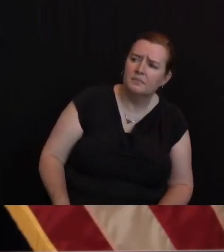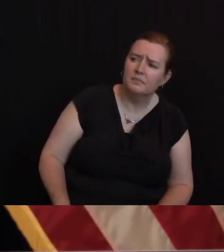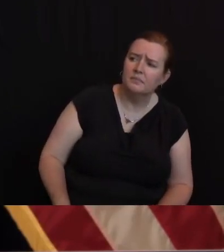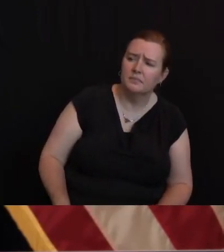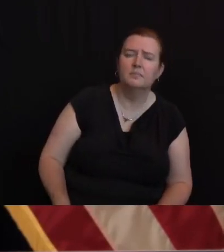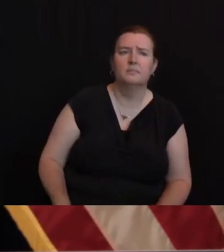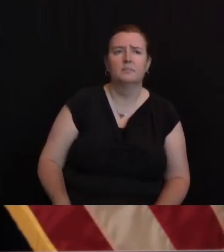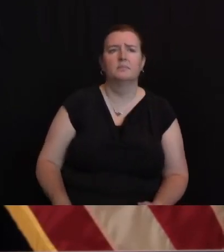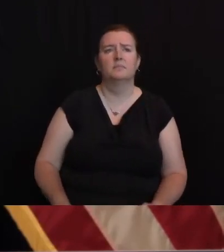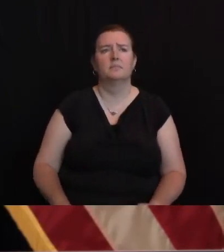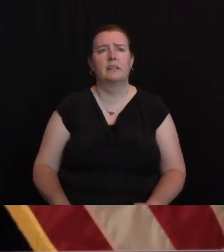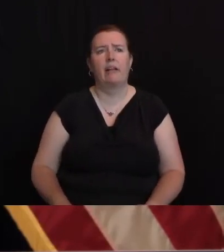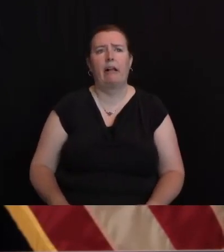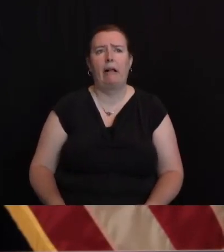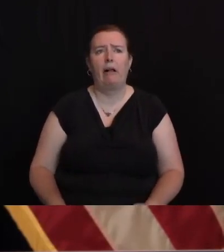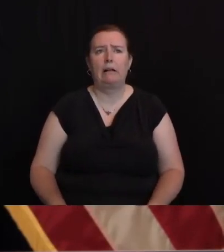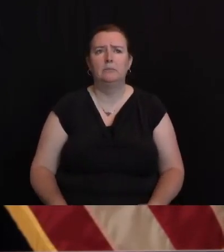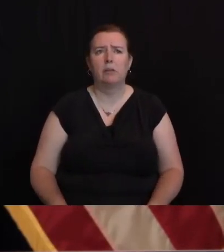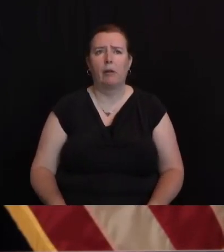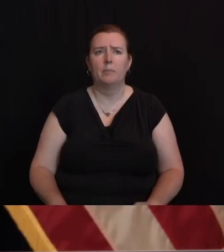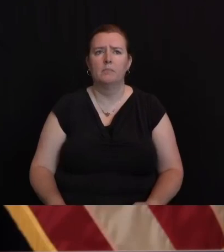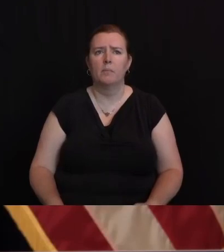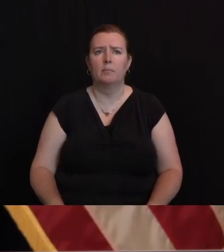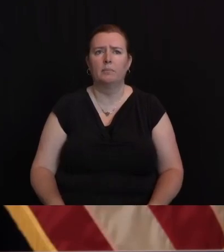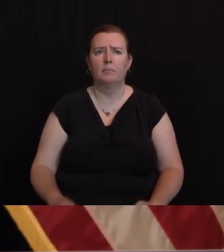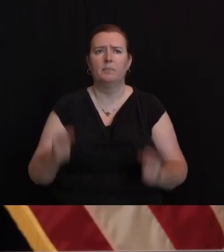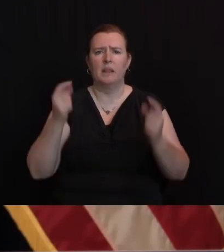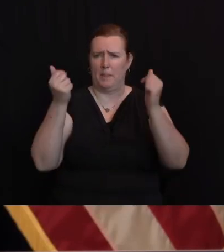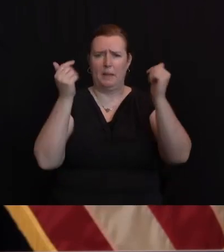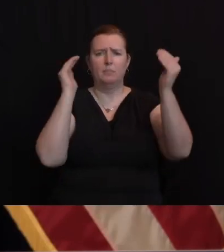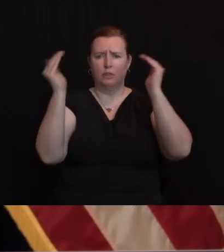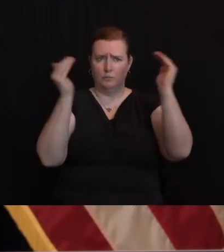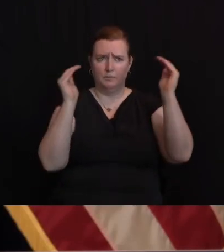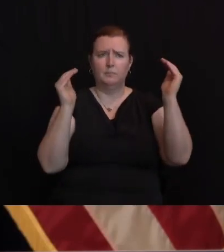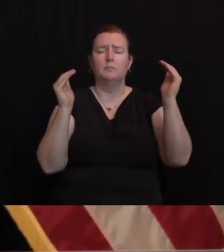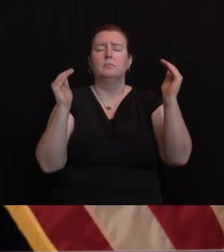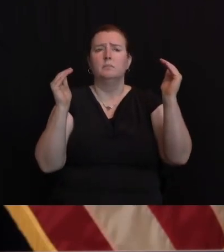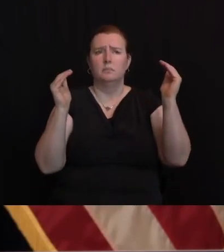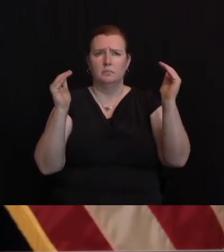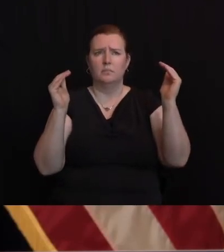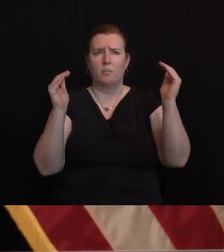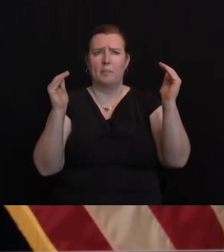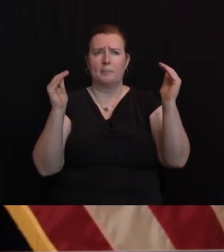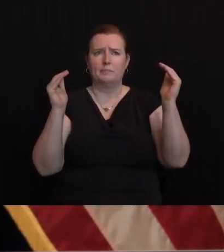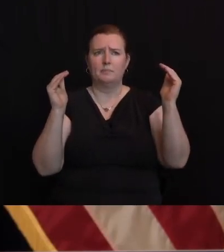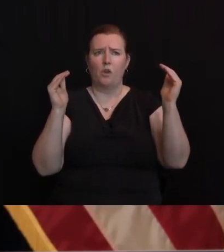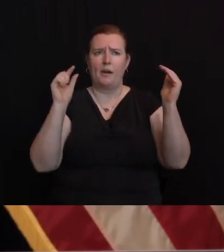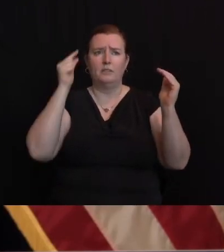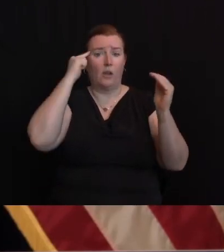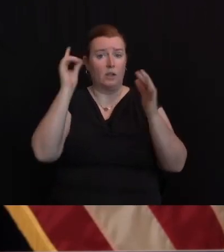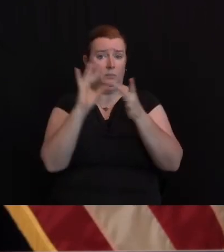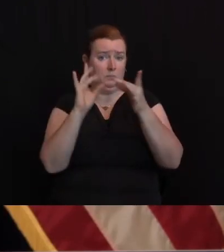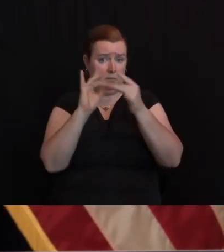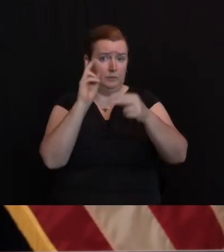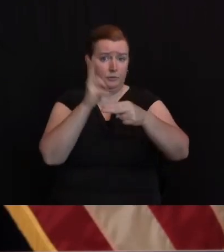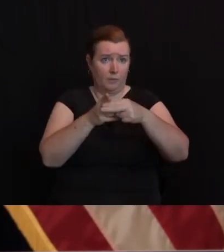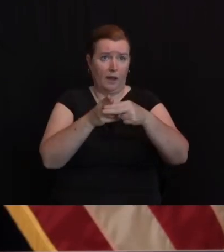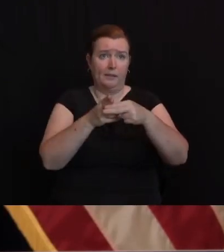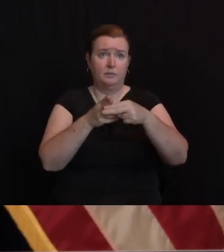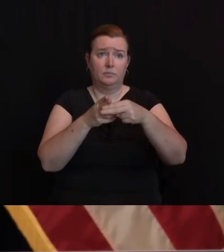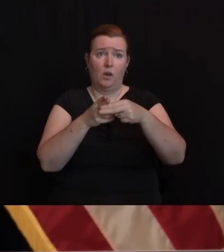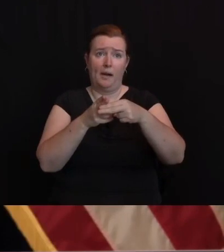Just as a matter of some comparison here, as the governor mentioned, at the peak, we had 1.4 million